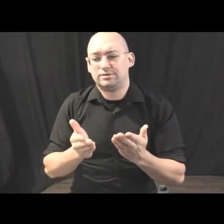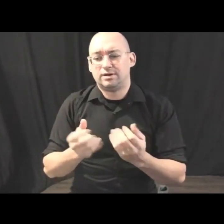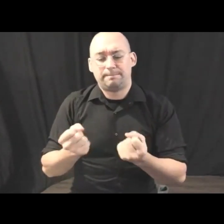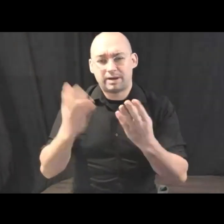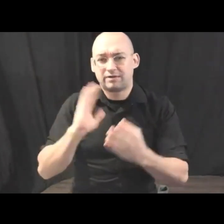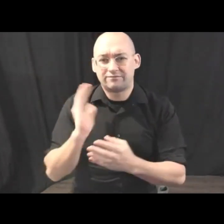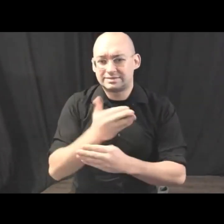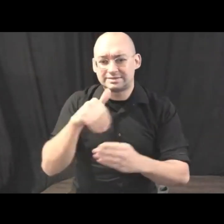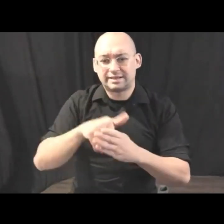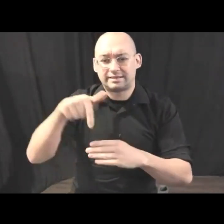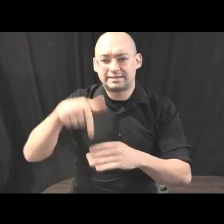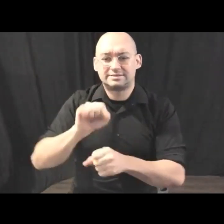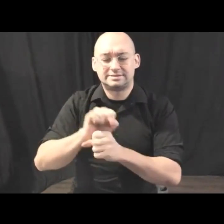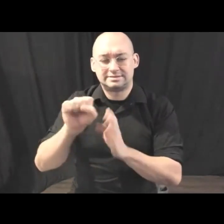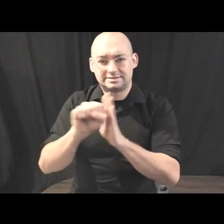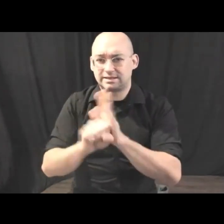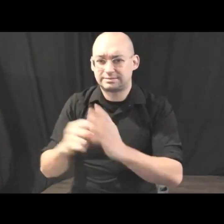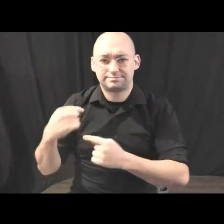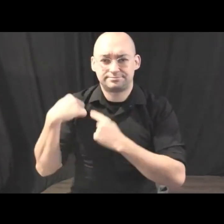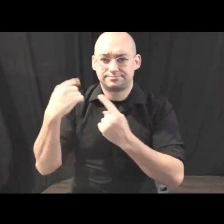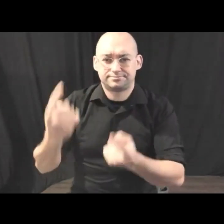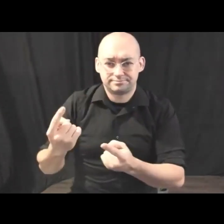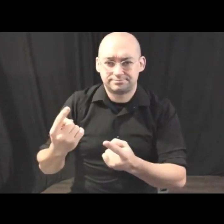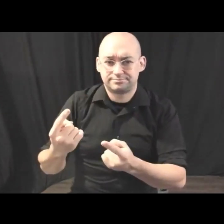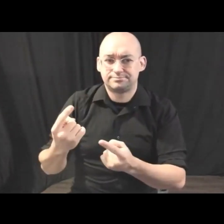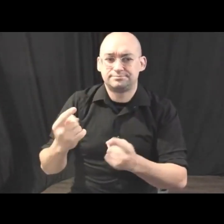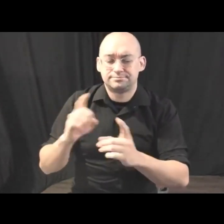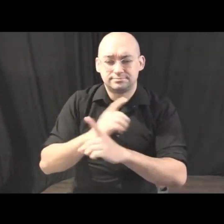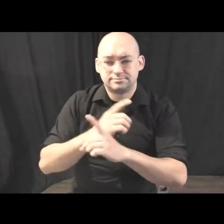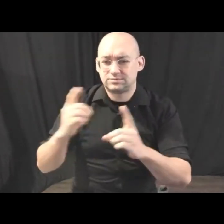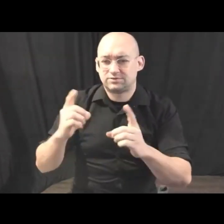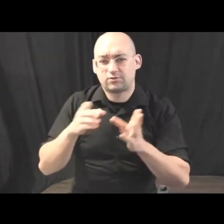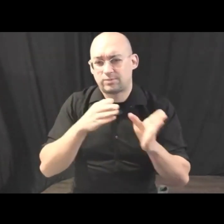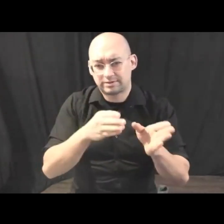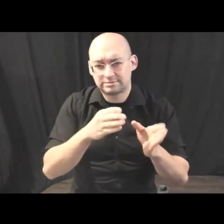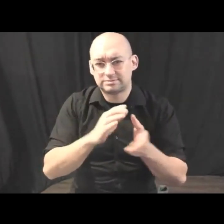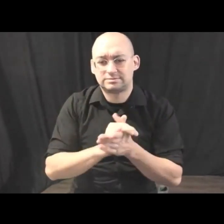space since the beginning, and maybe various different hats and capacities. I think that just